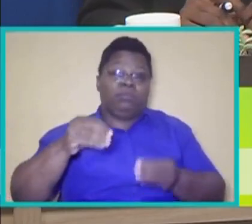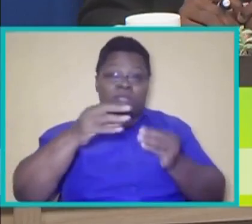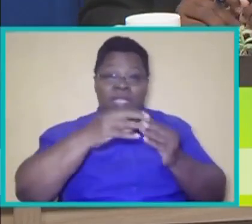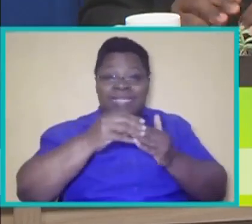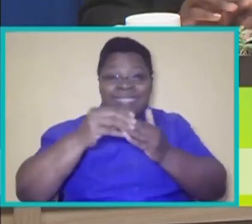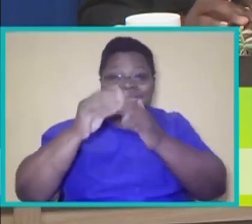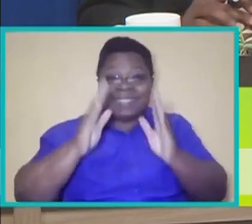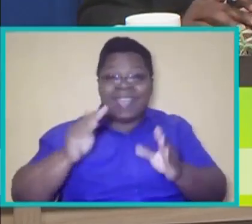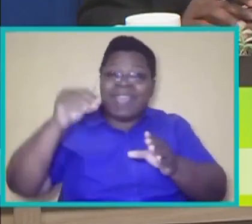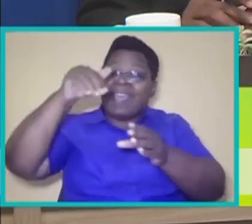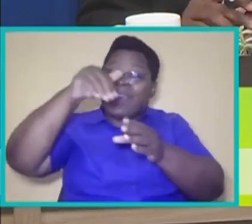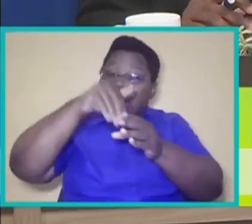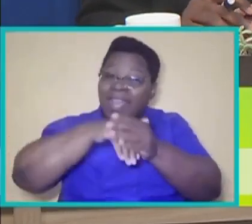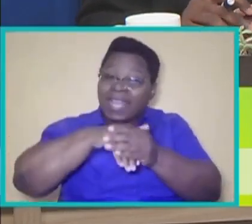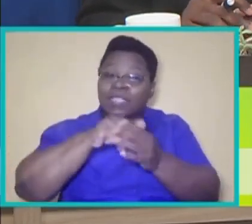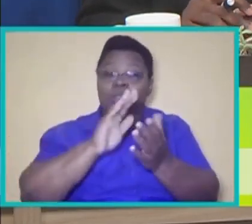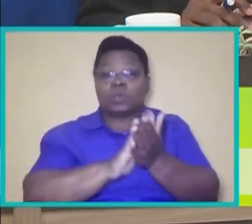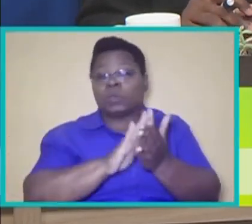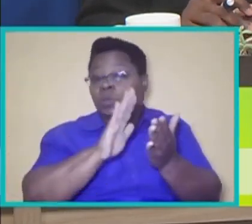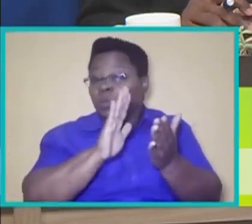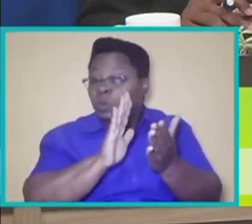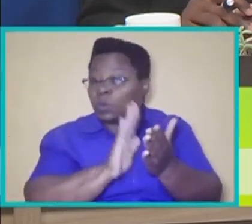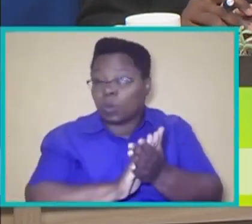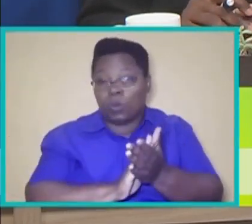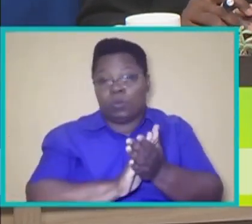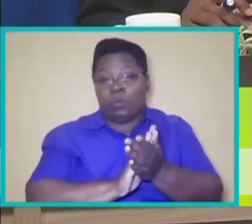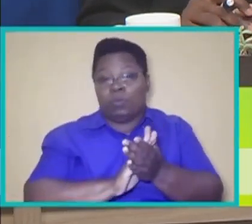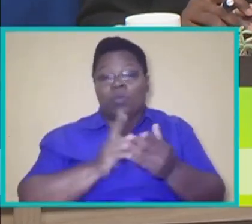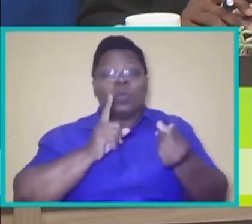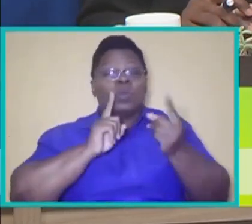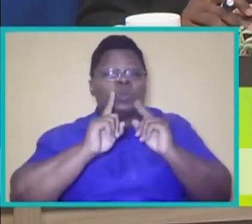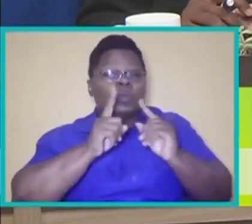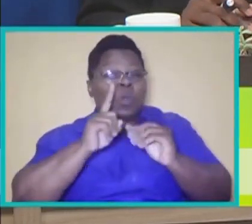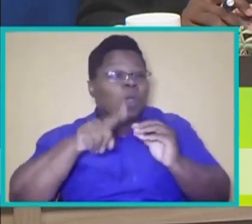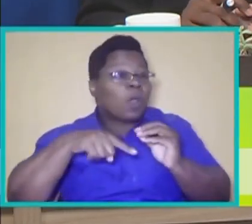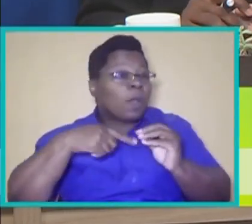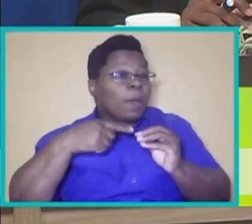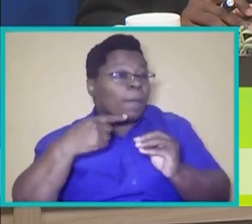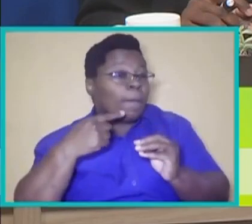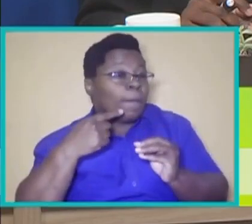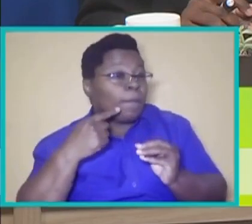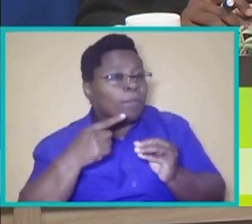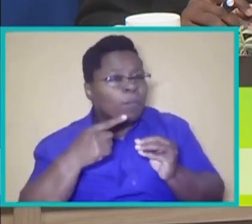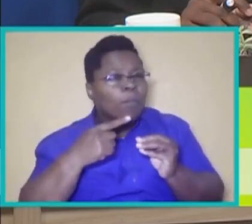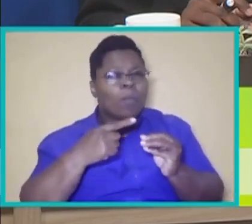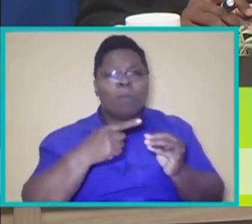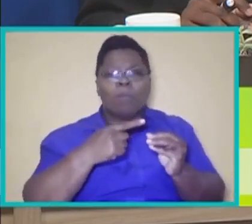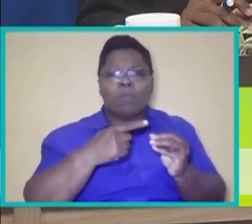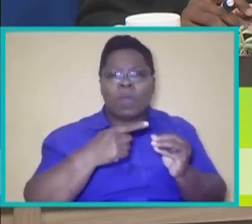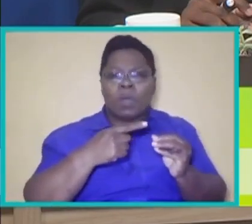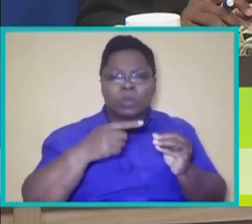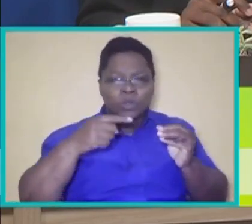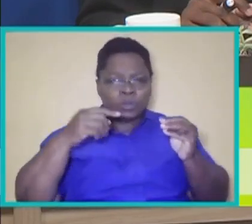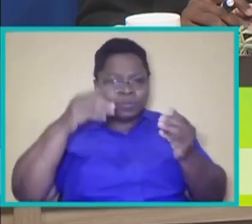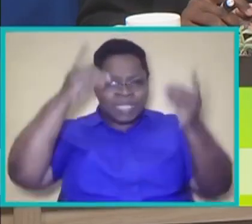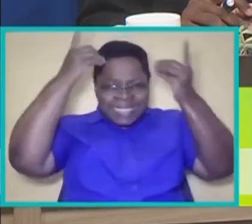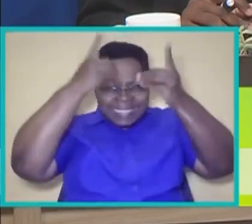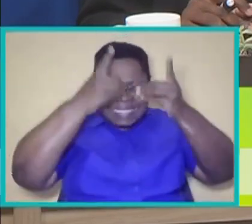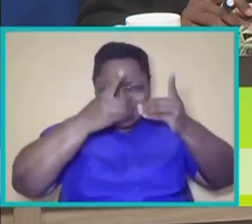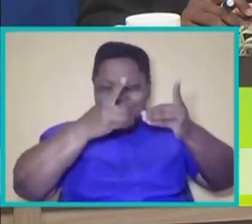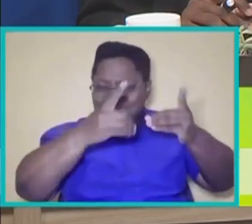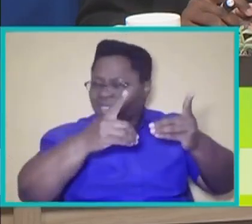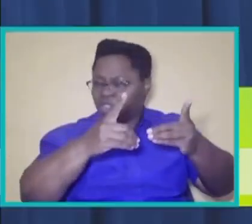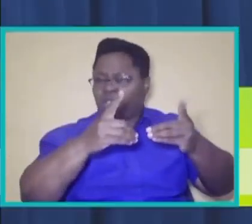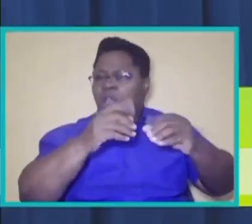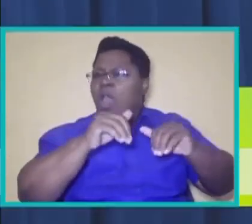about data-driven decision making, so that we are at the point where we need to start using the data to